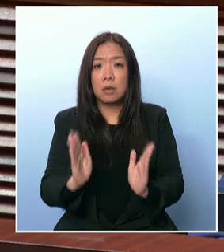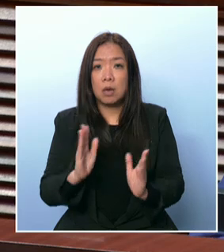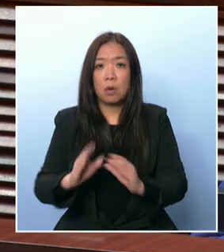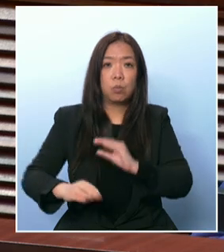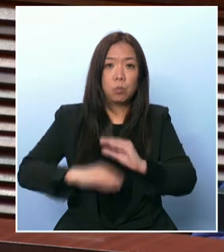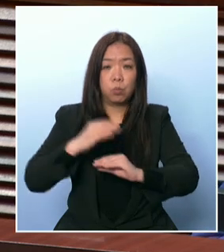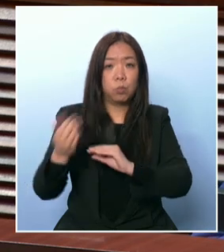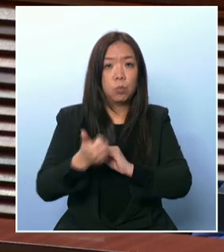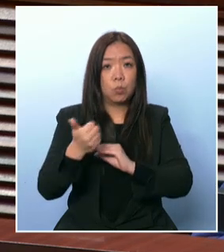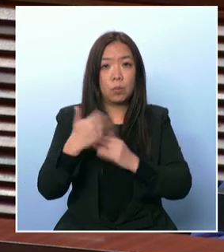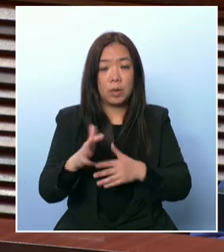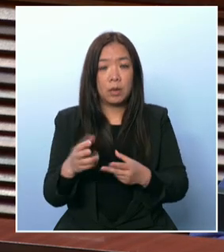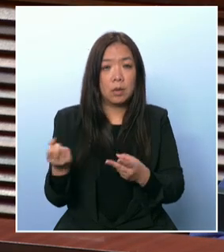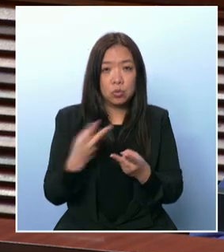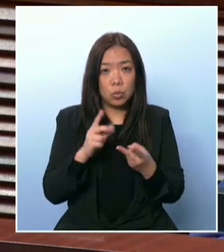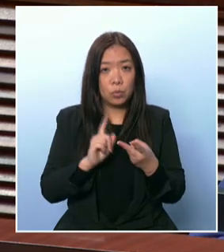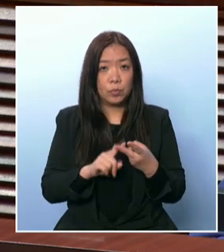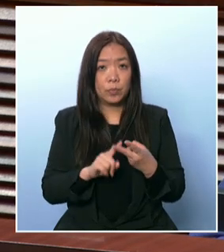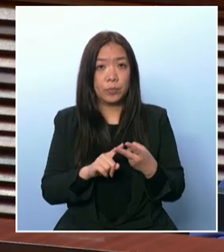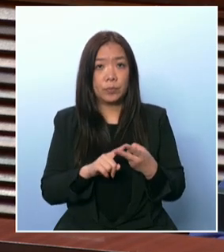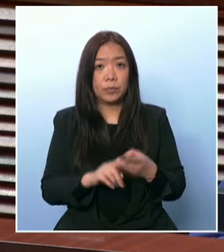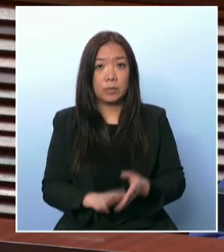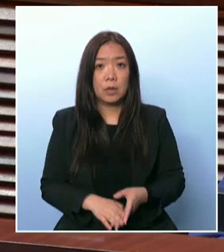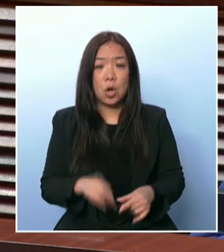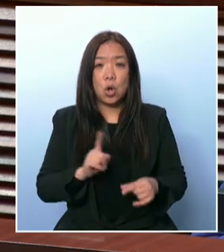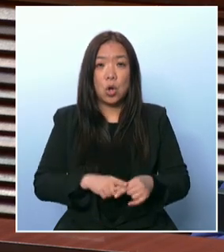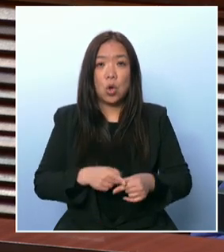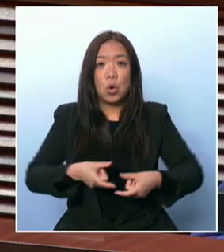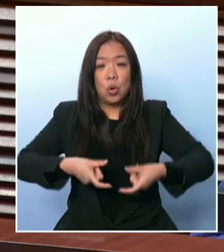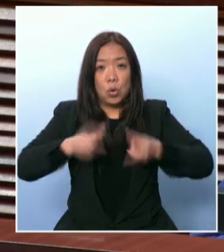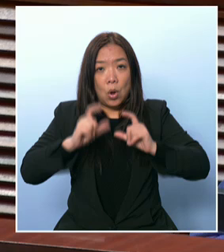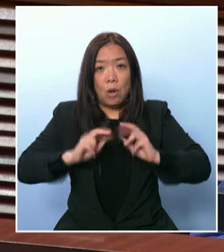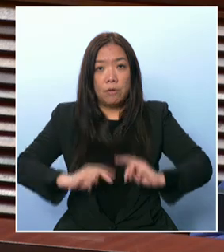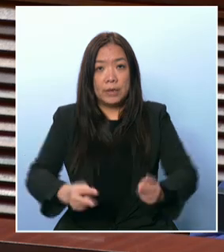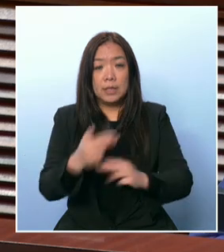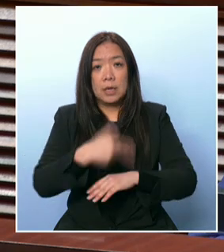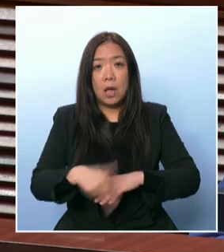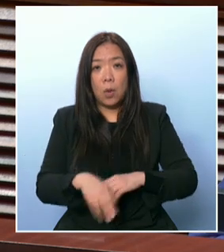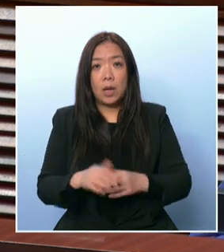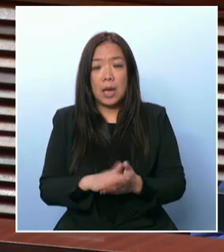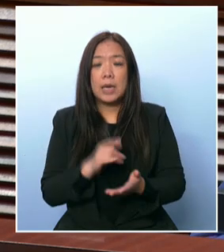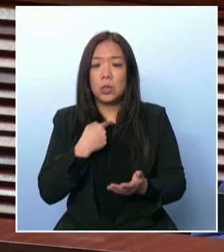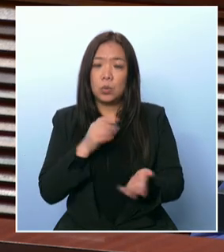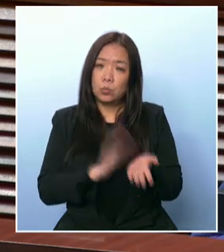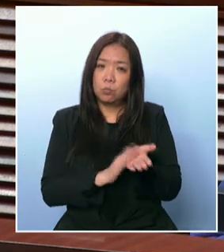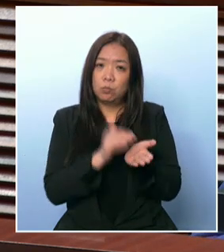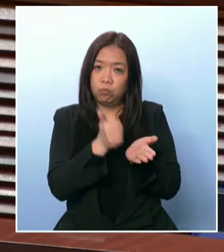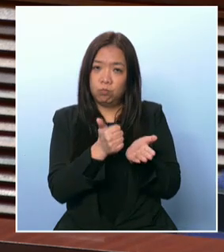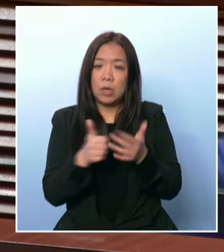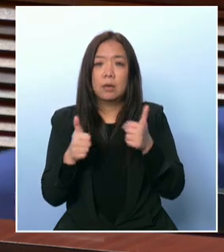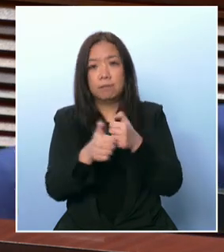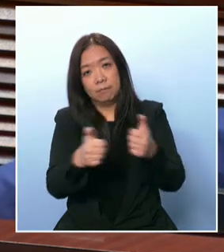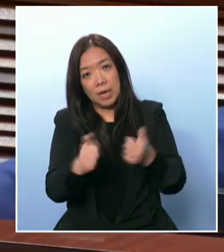That includes the commissioning of the Chinese Medicine Hospital within the year and also the promulgation of the blueprints for Chinese